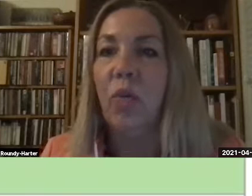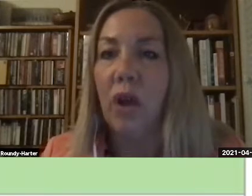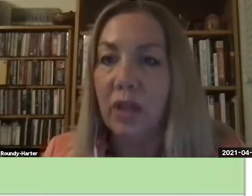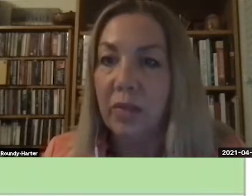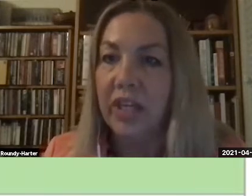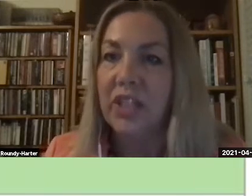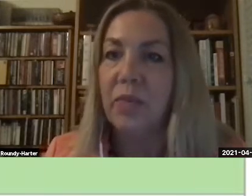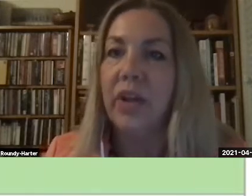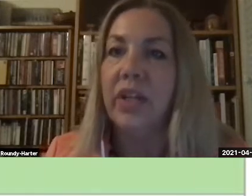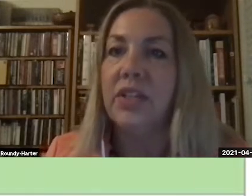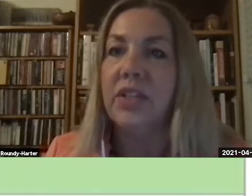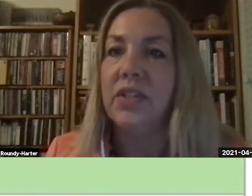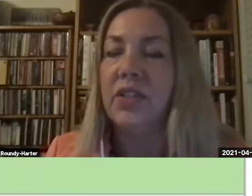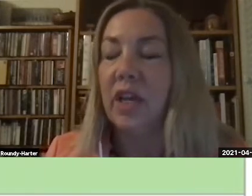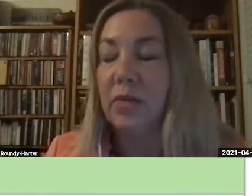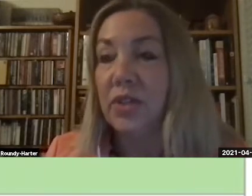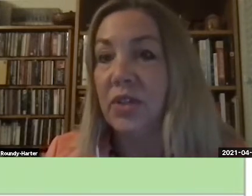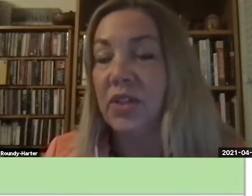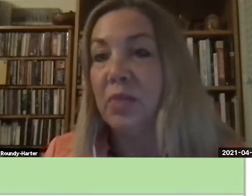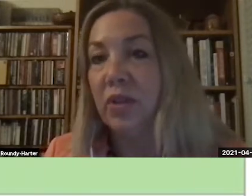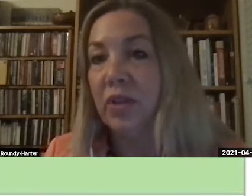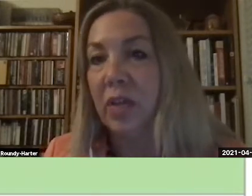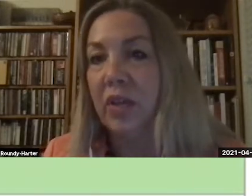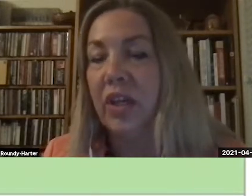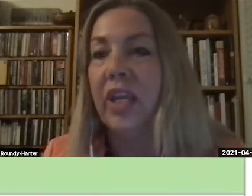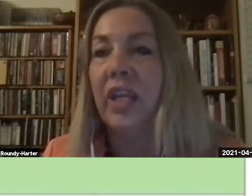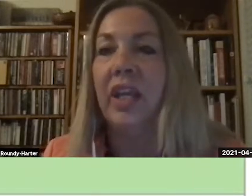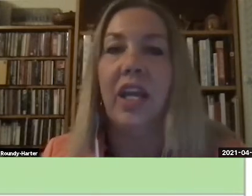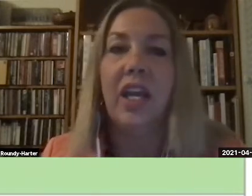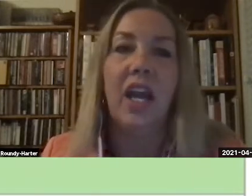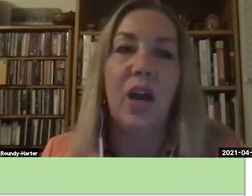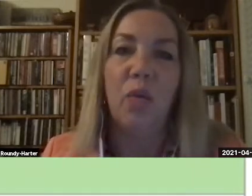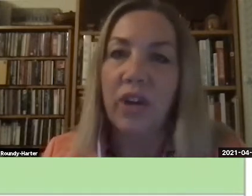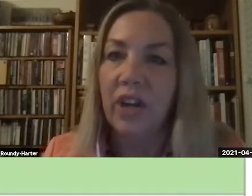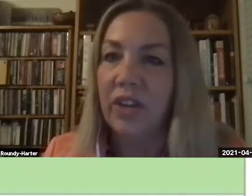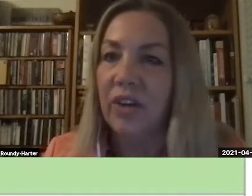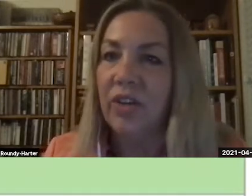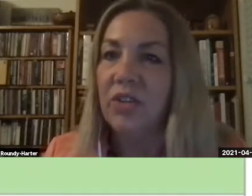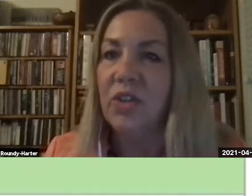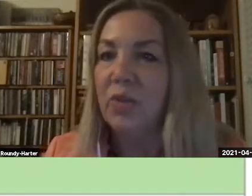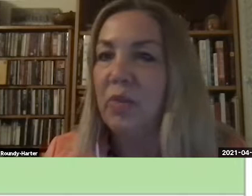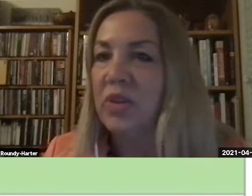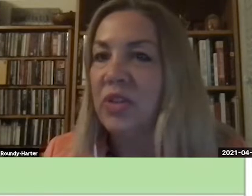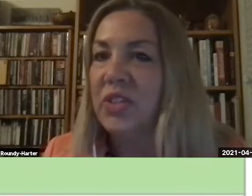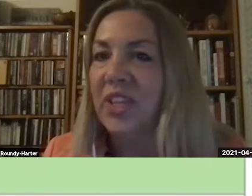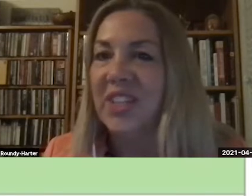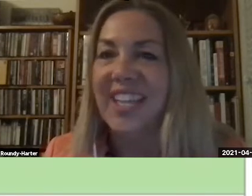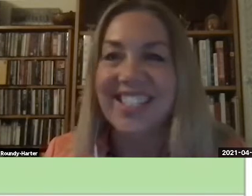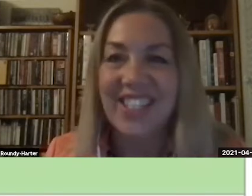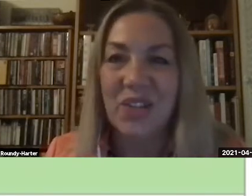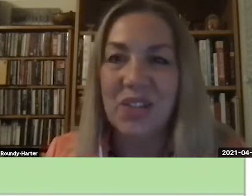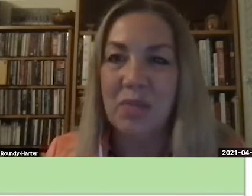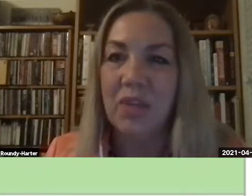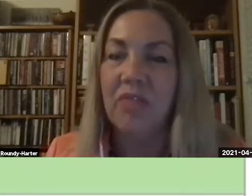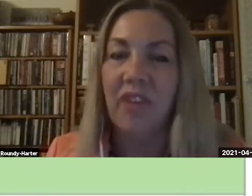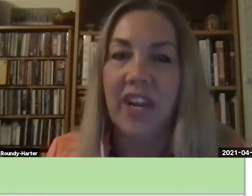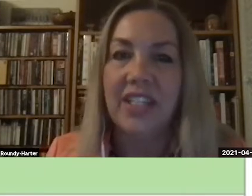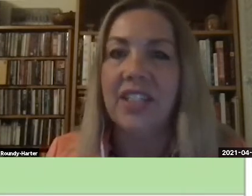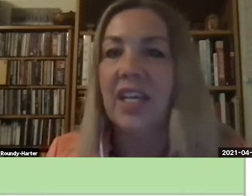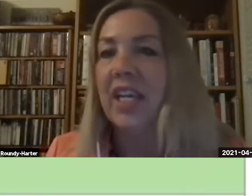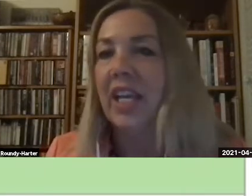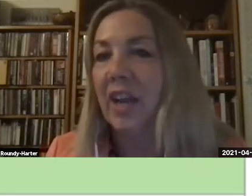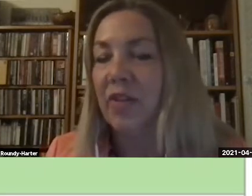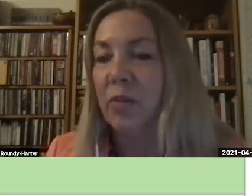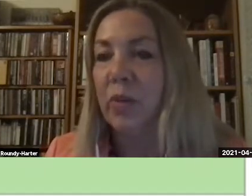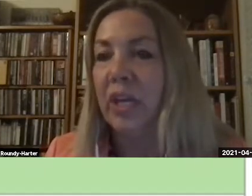be welcoming experiences to help students build community, work on their social emotional skills, get to know some new